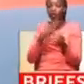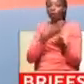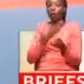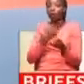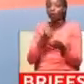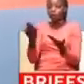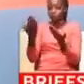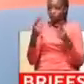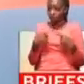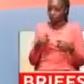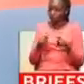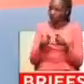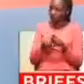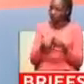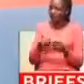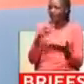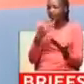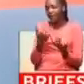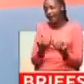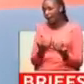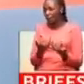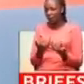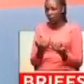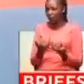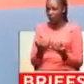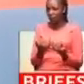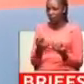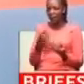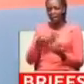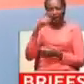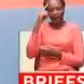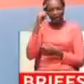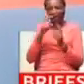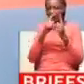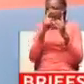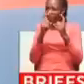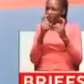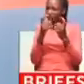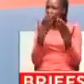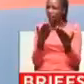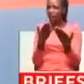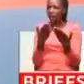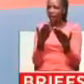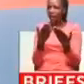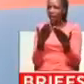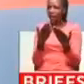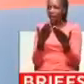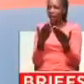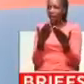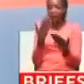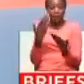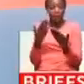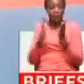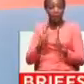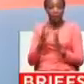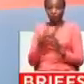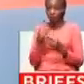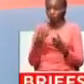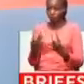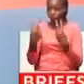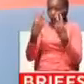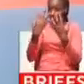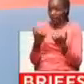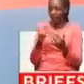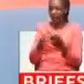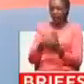the kingdom of the devil. So I think the question many would ask, and I'm just guessing, probably there's someone who's watching right now and